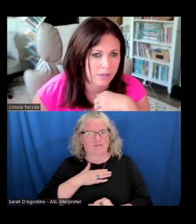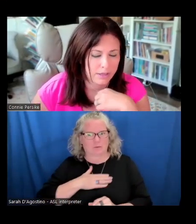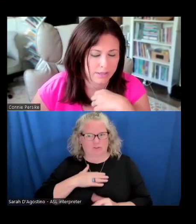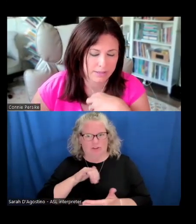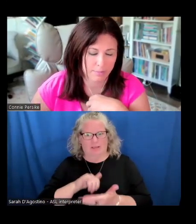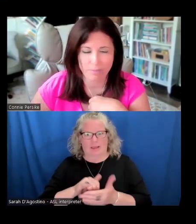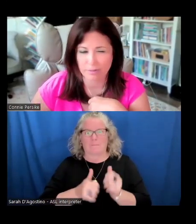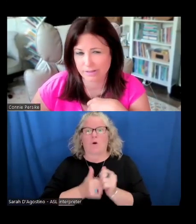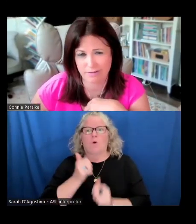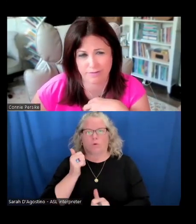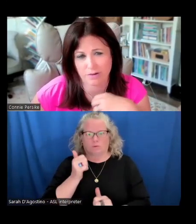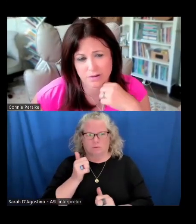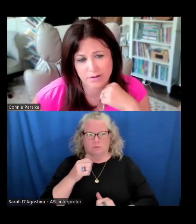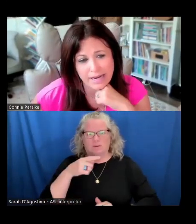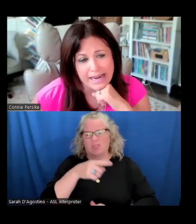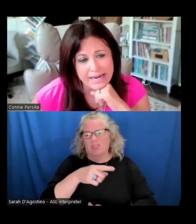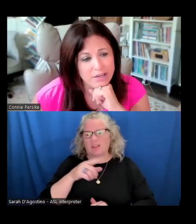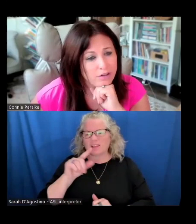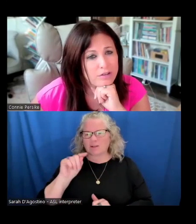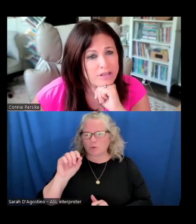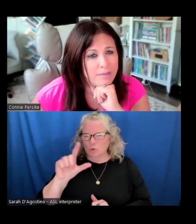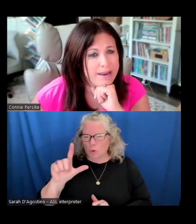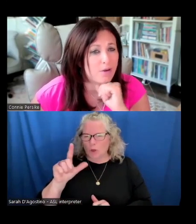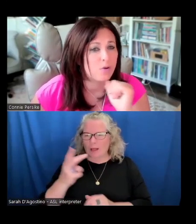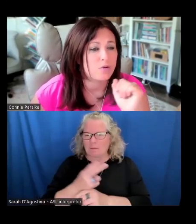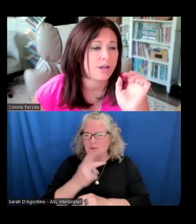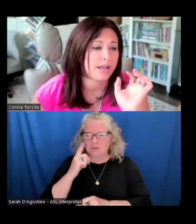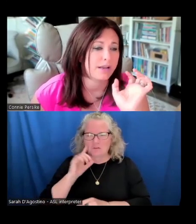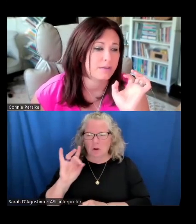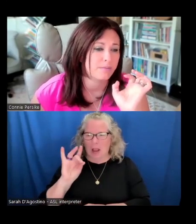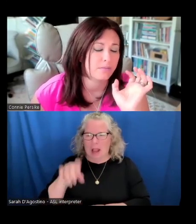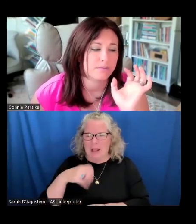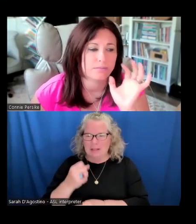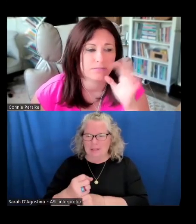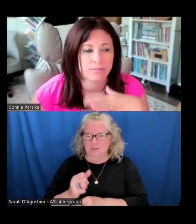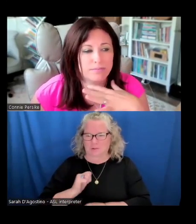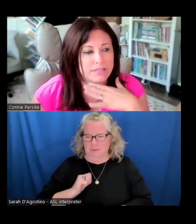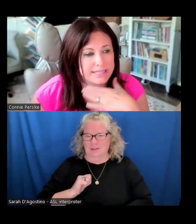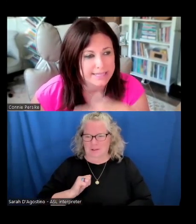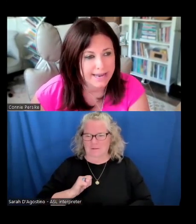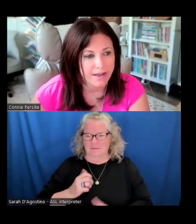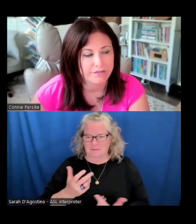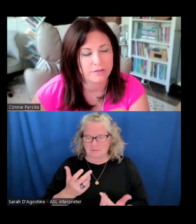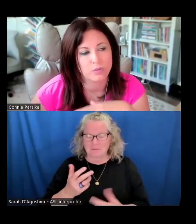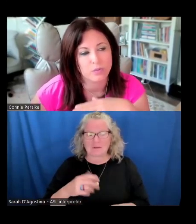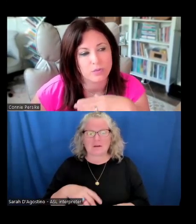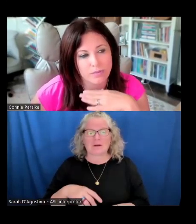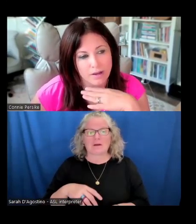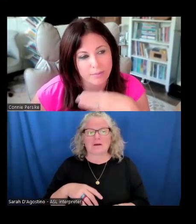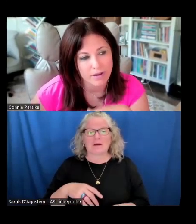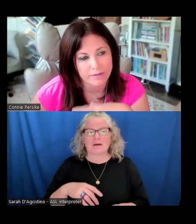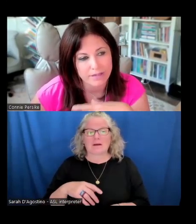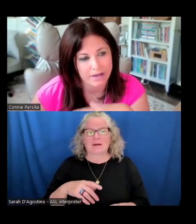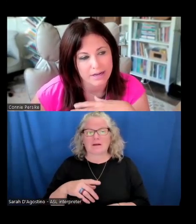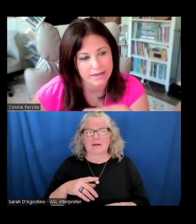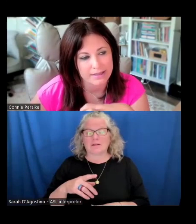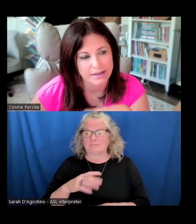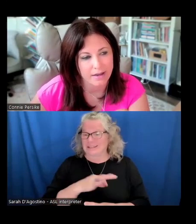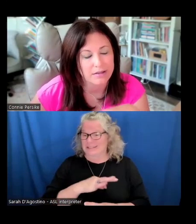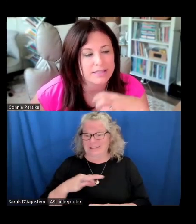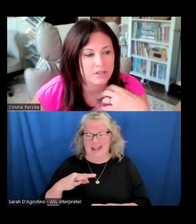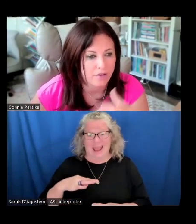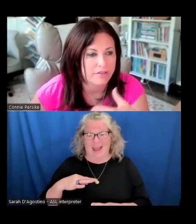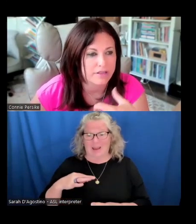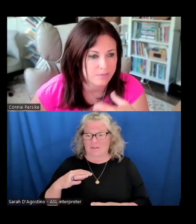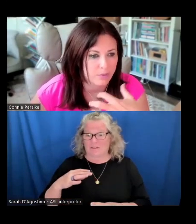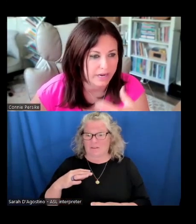now probably for 8 years on my own, and staff, above and beyond anything